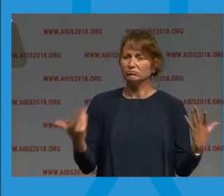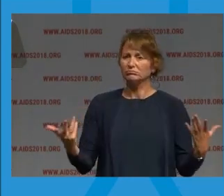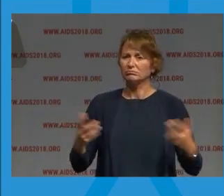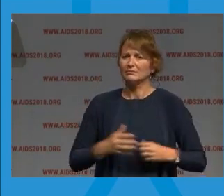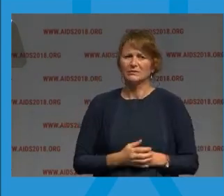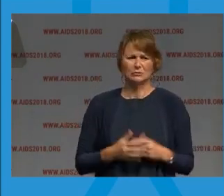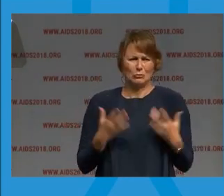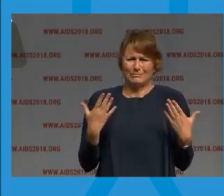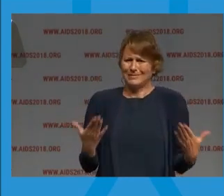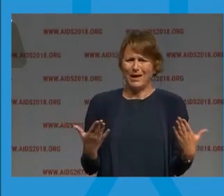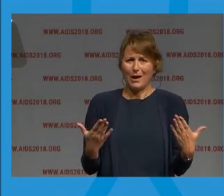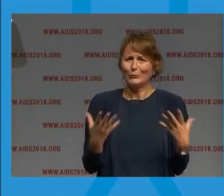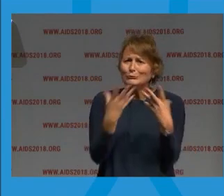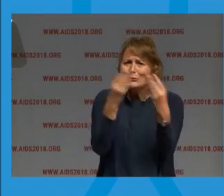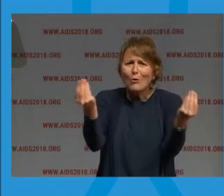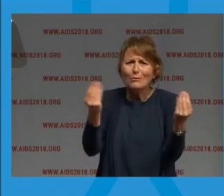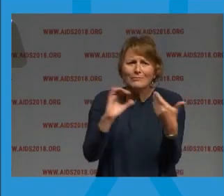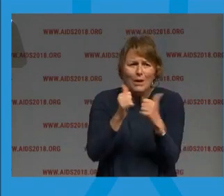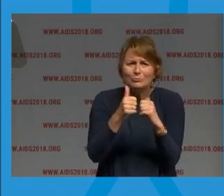So what are we doing about it?